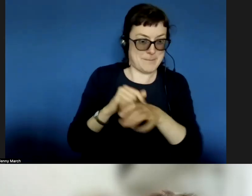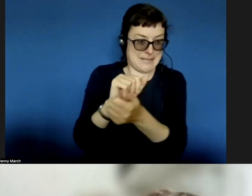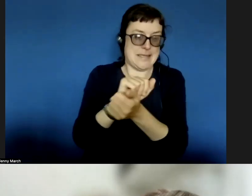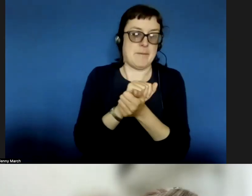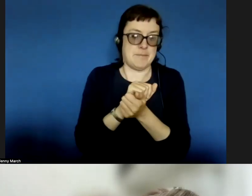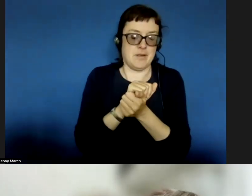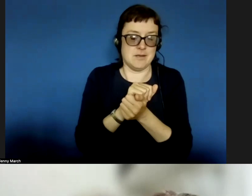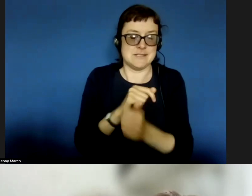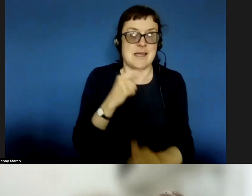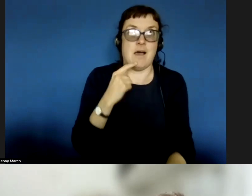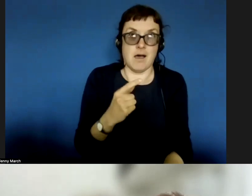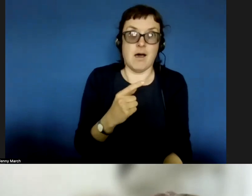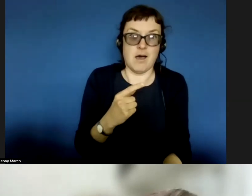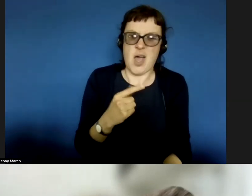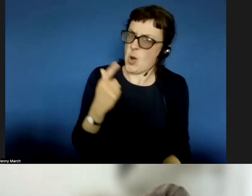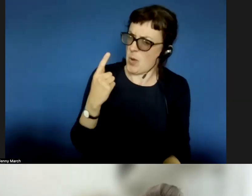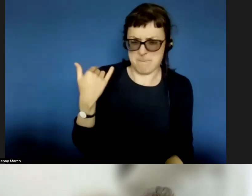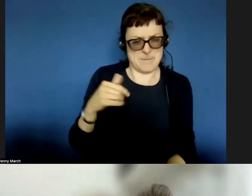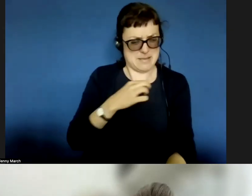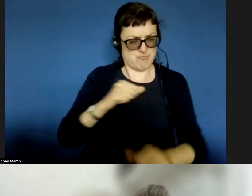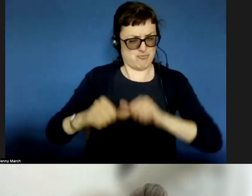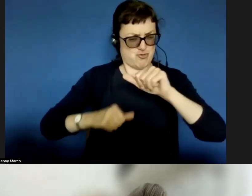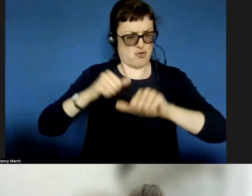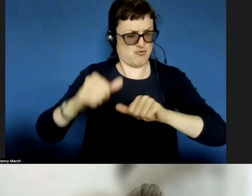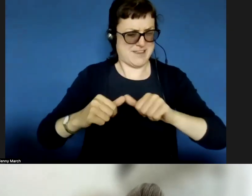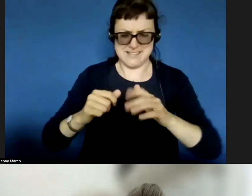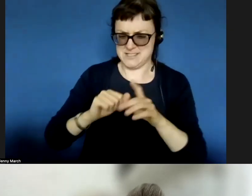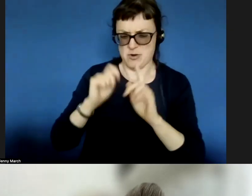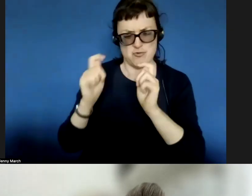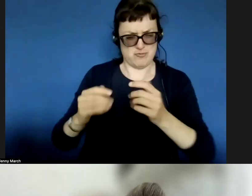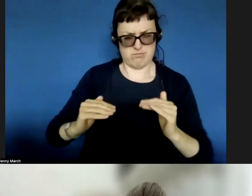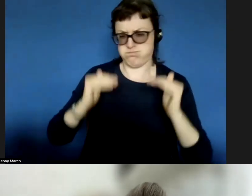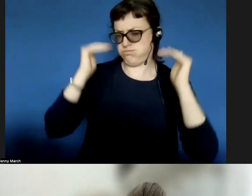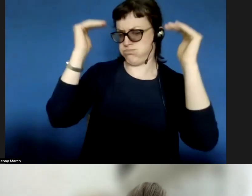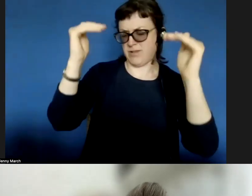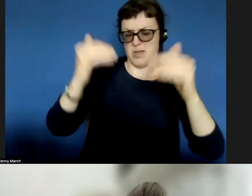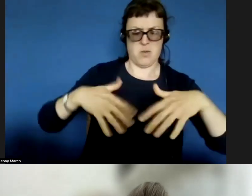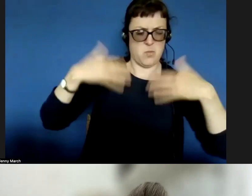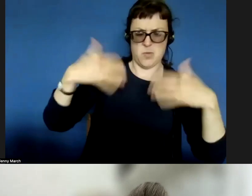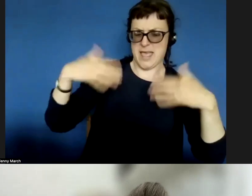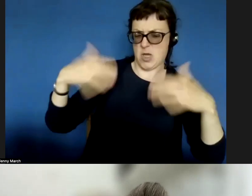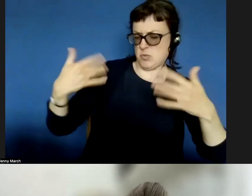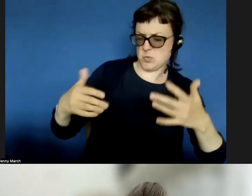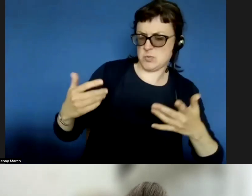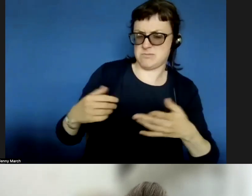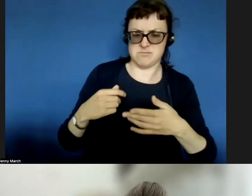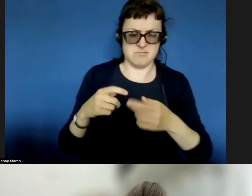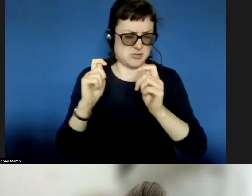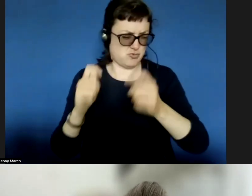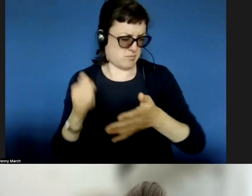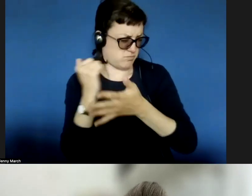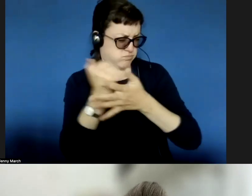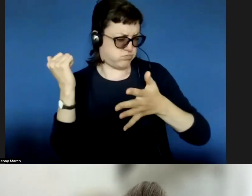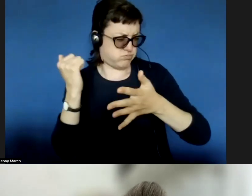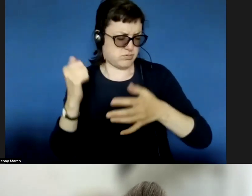to say, well, look at the progress we've made. Aren't these wonderful inventions, and how we look at